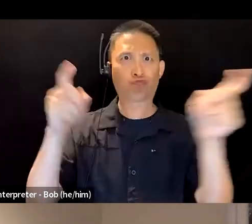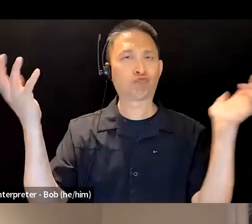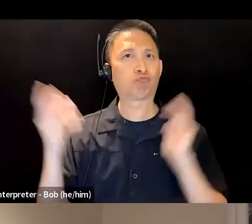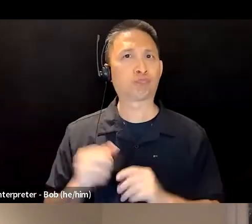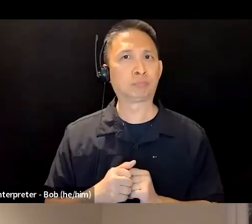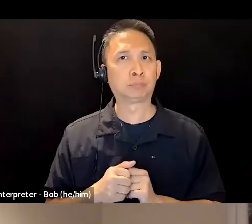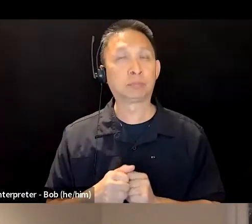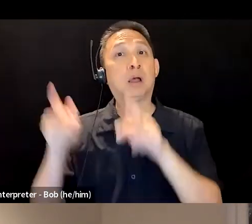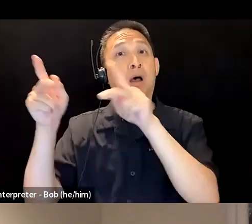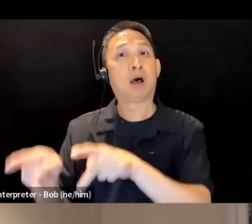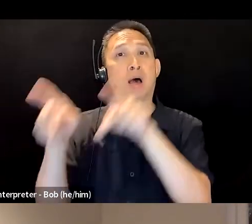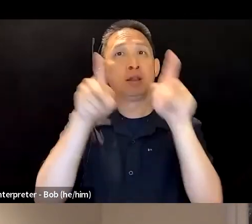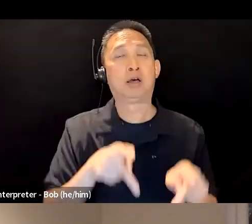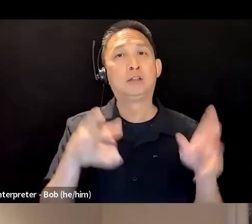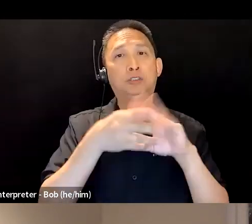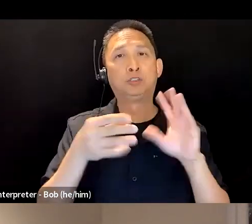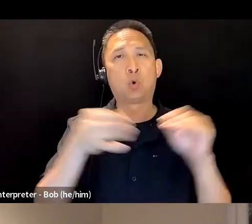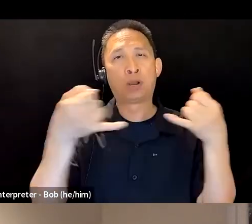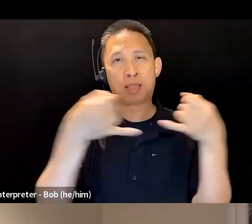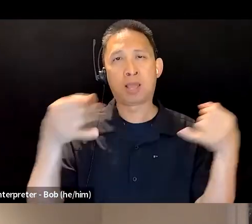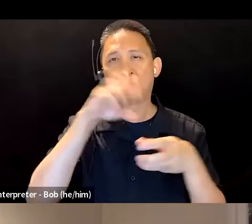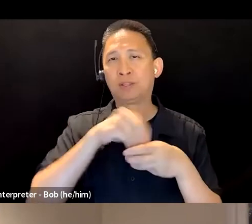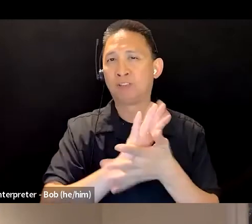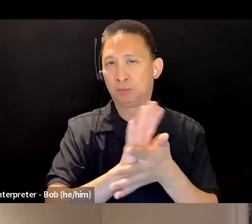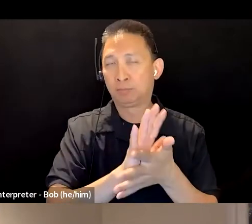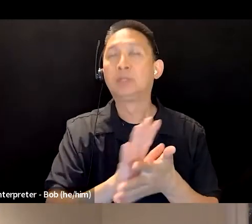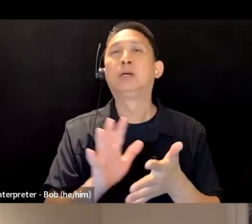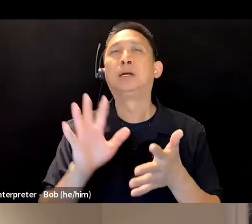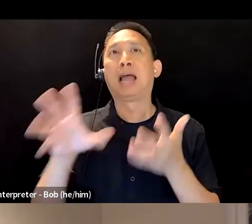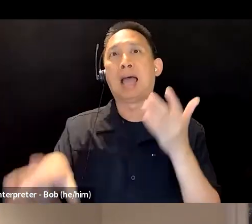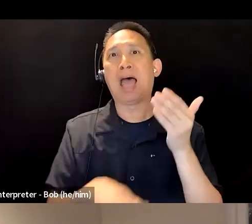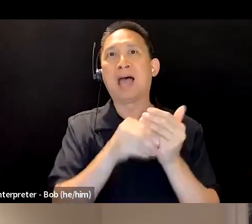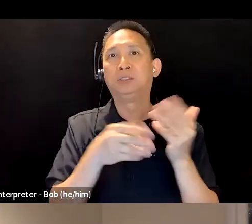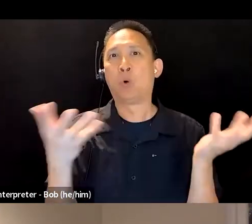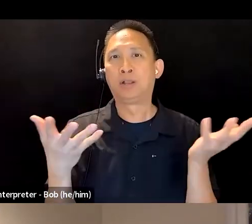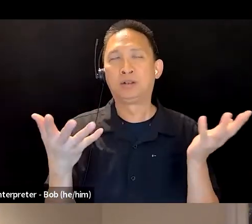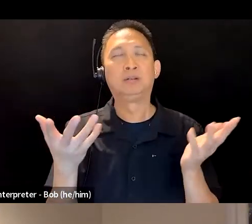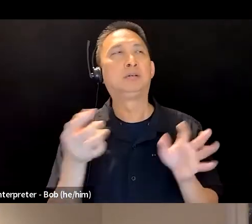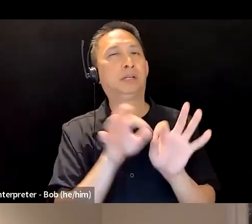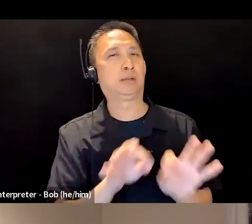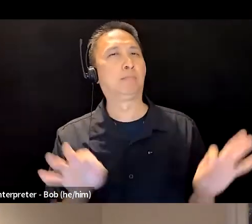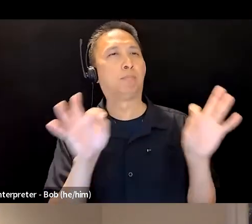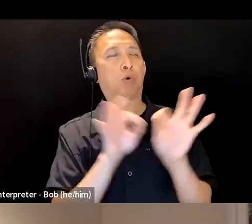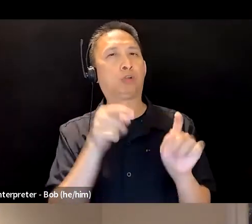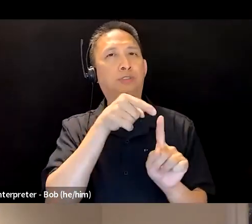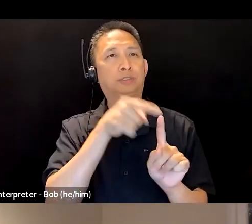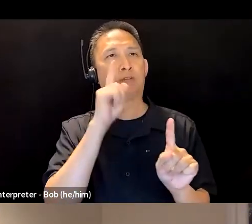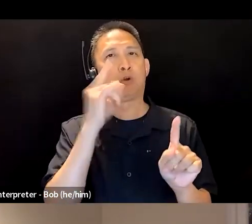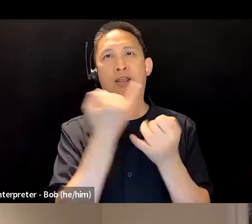storyline in the film that is not just about campaign finance reform, but it's about the importance of an